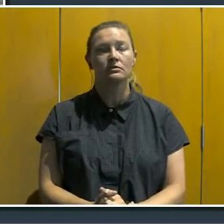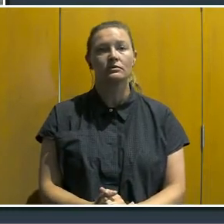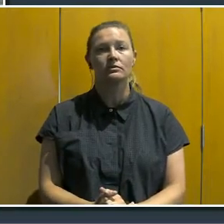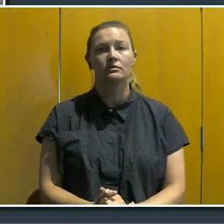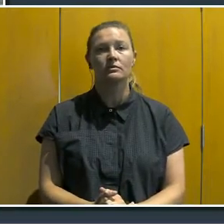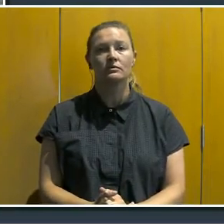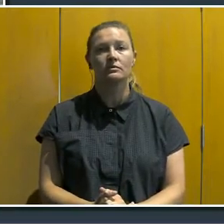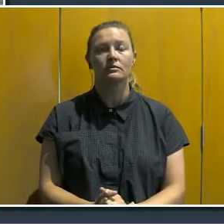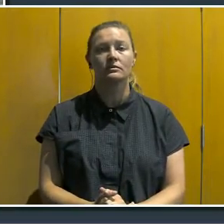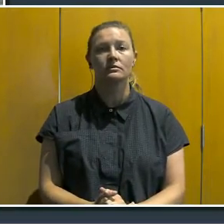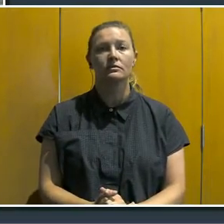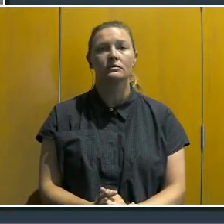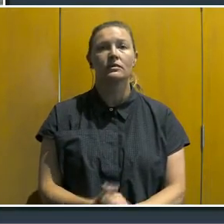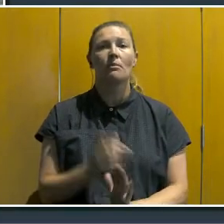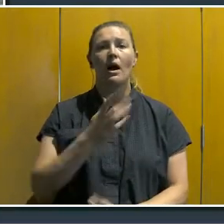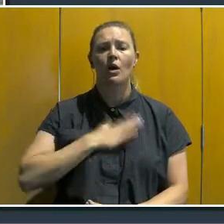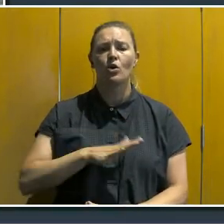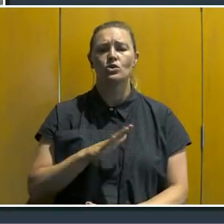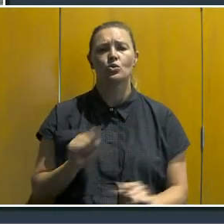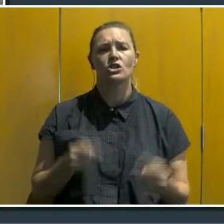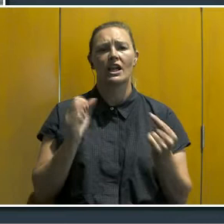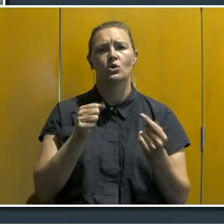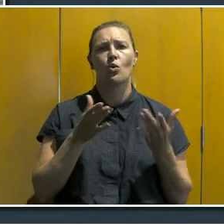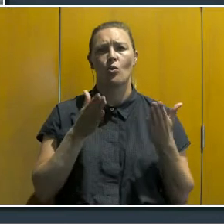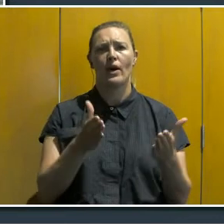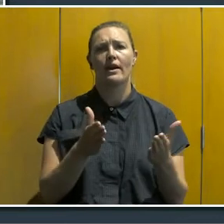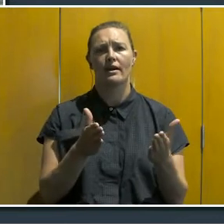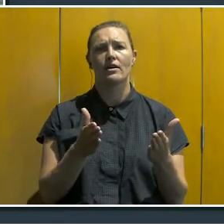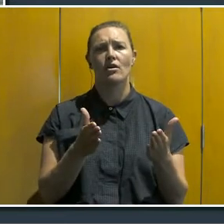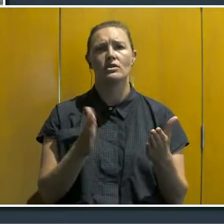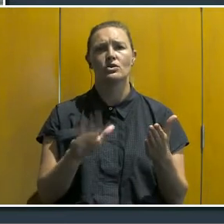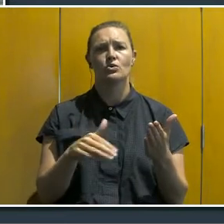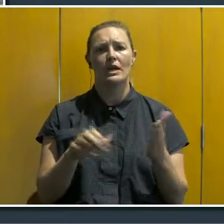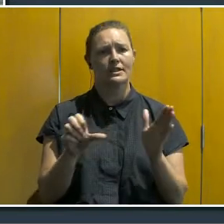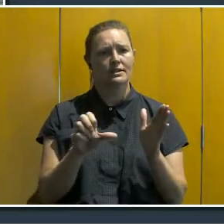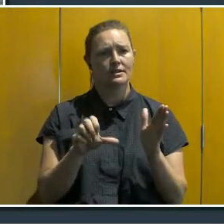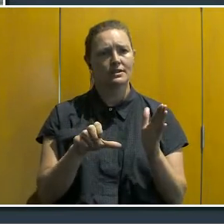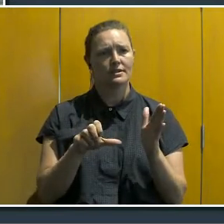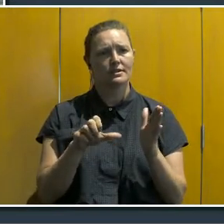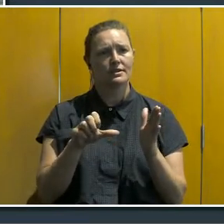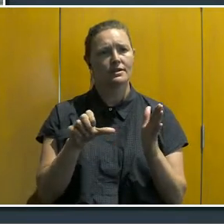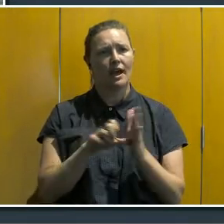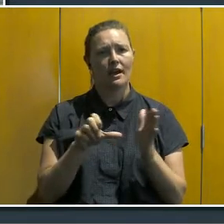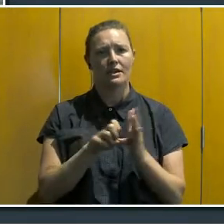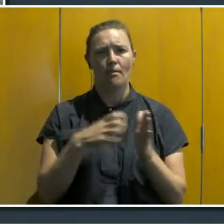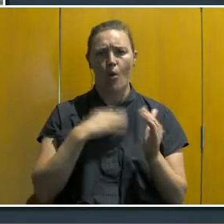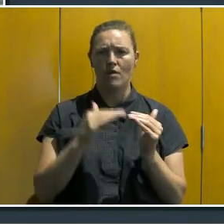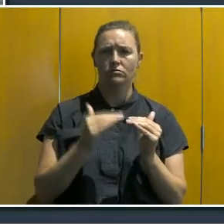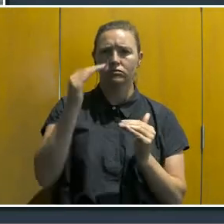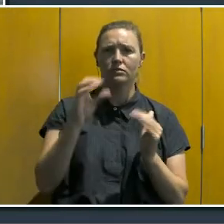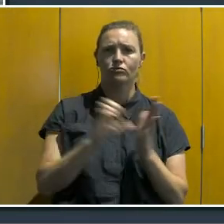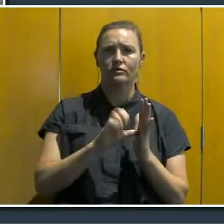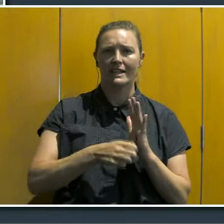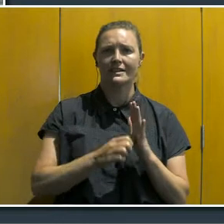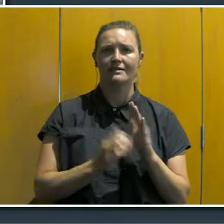And I want to partly challenge even the methodology you're using to charge us significantly more rates now.